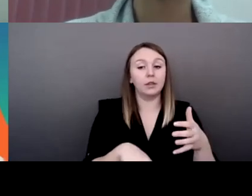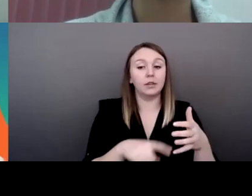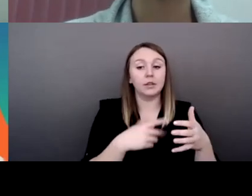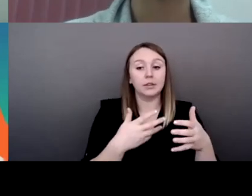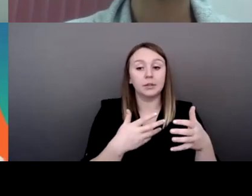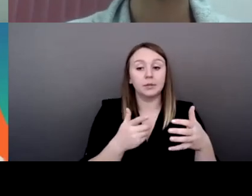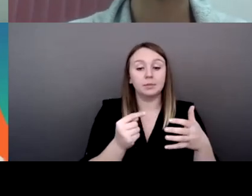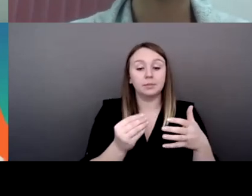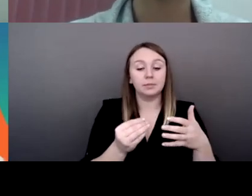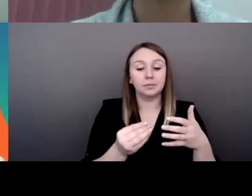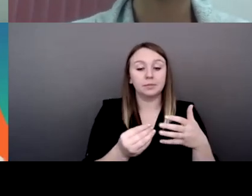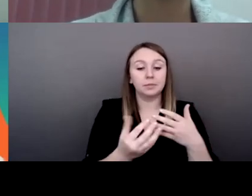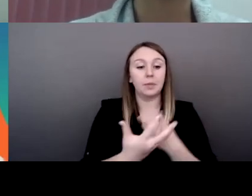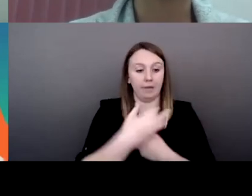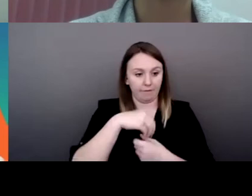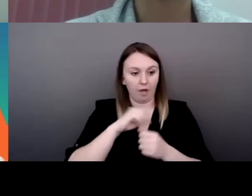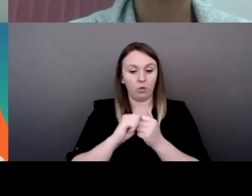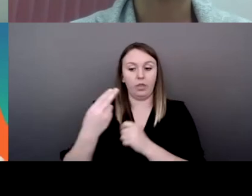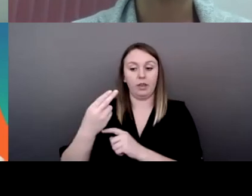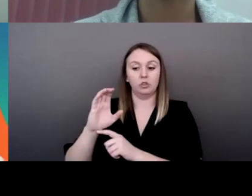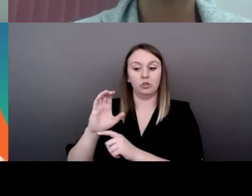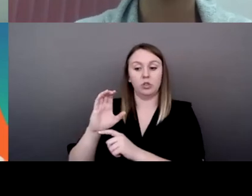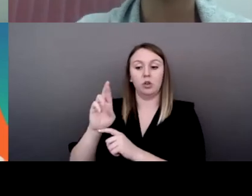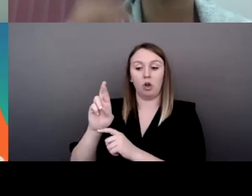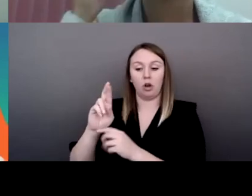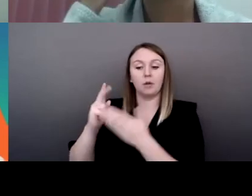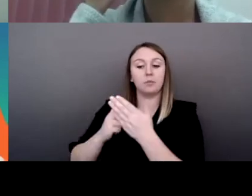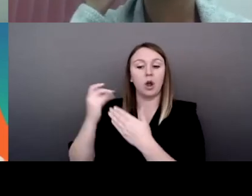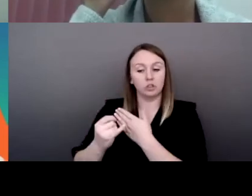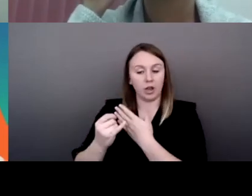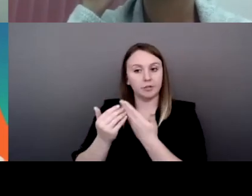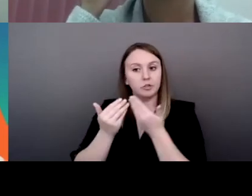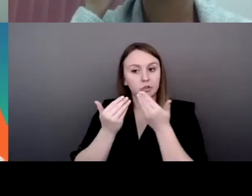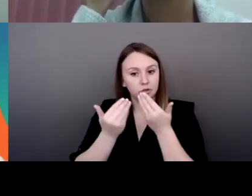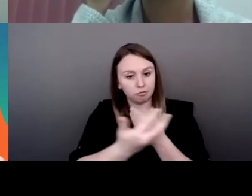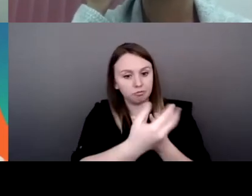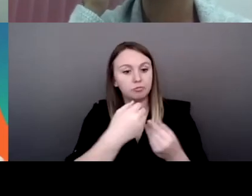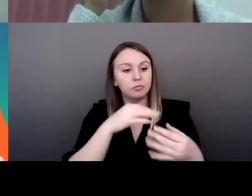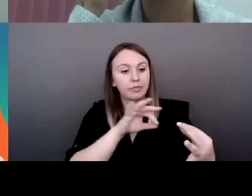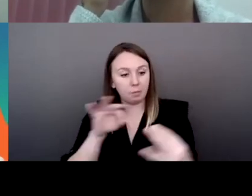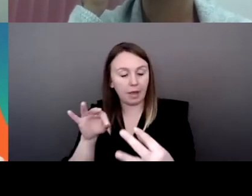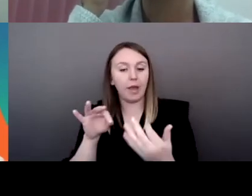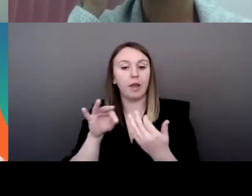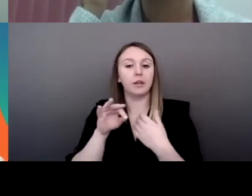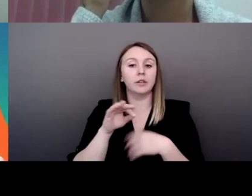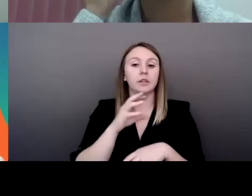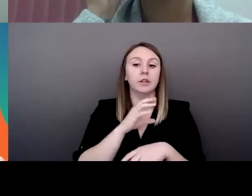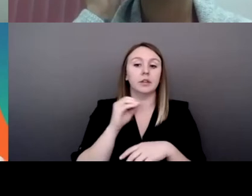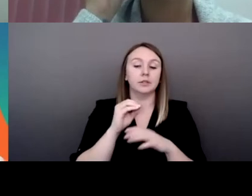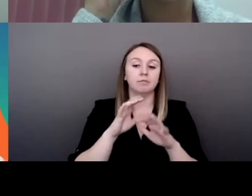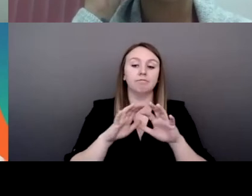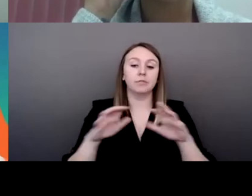be involved in the HCR project, and to you know, come together again at